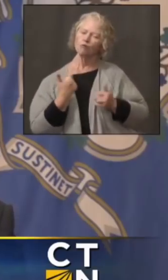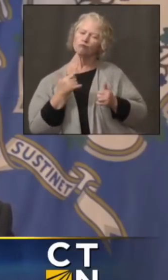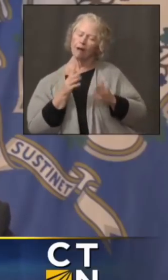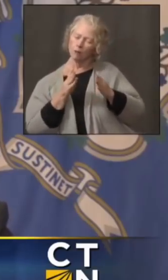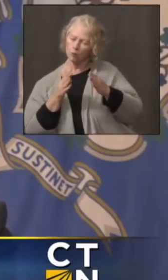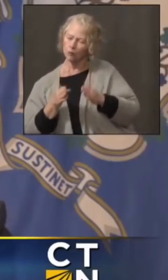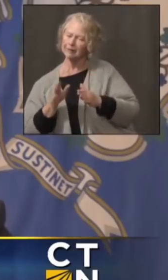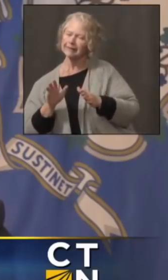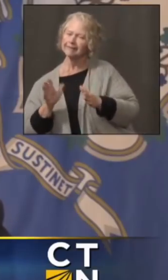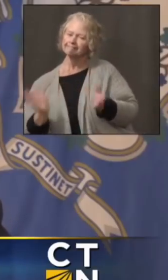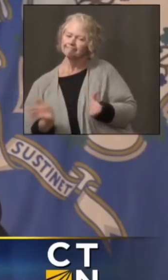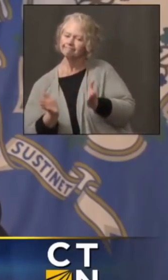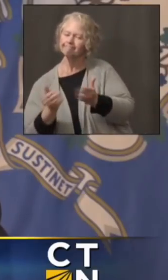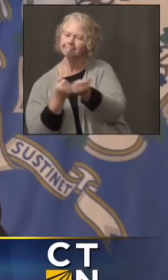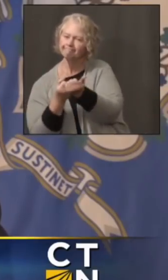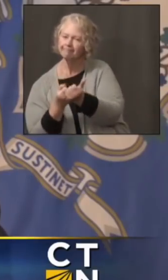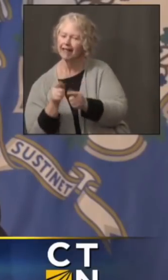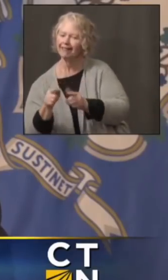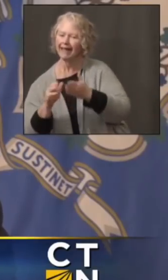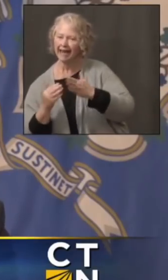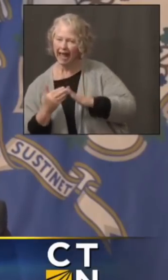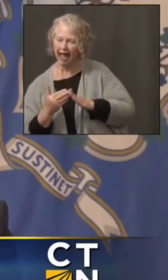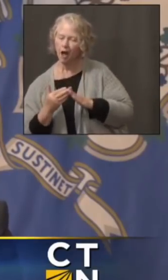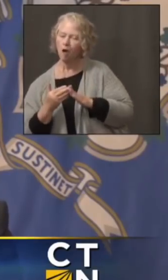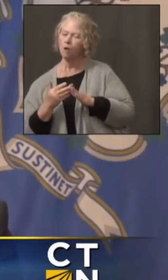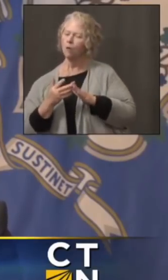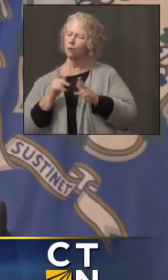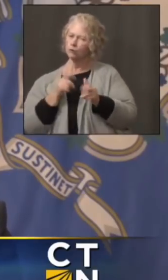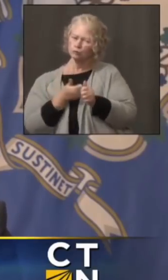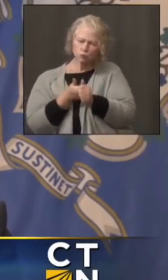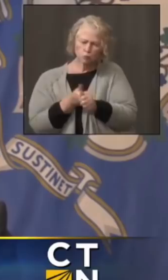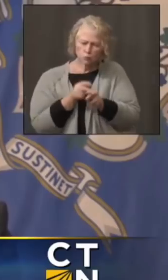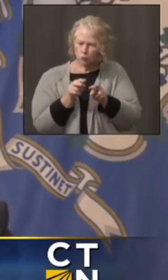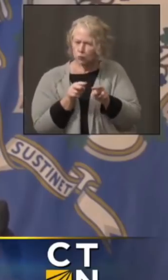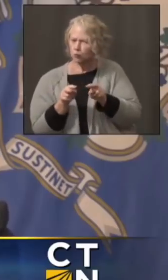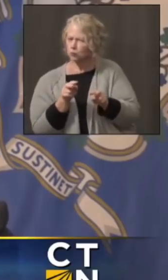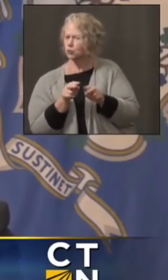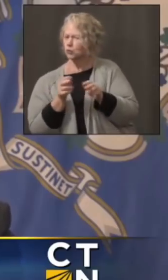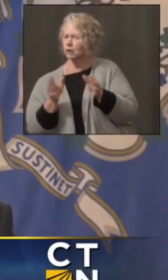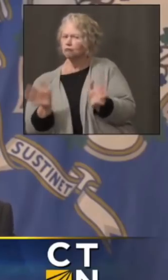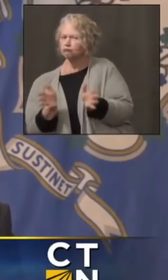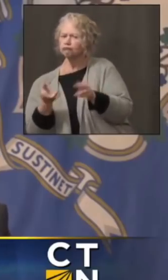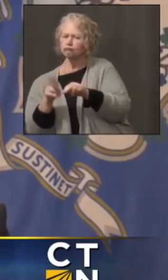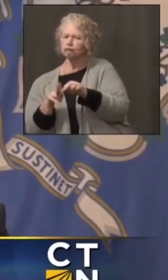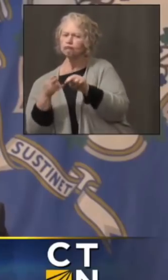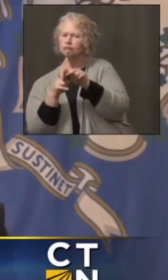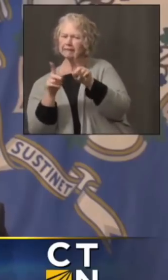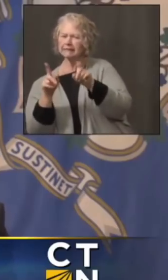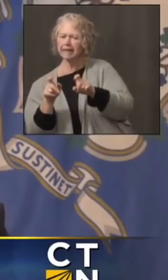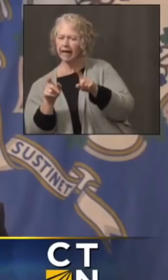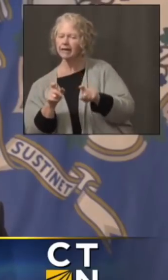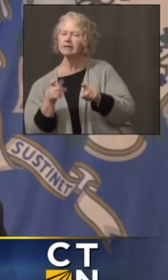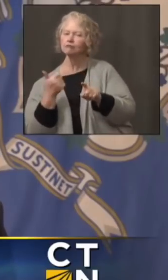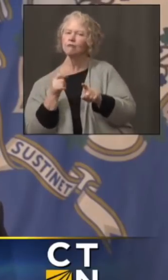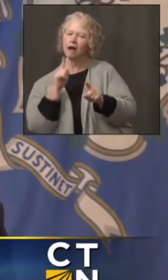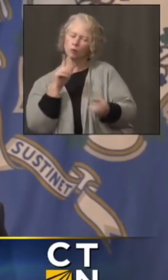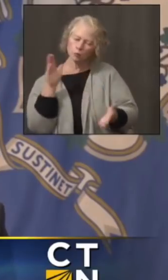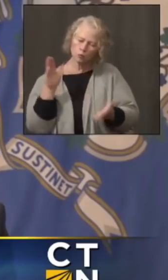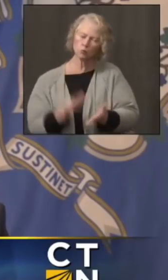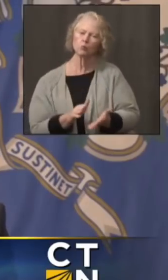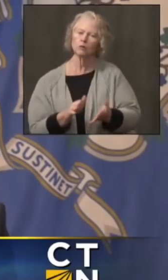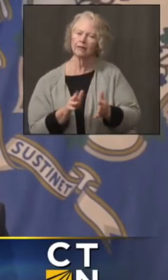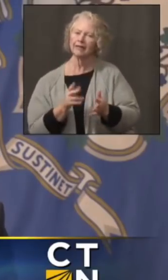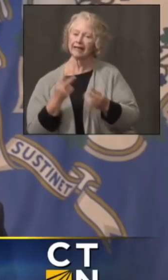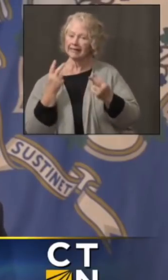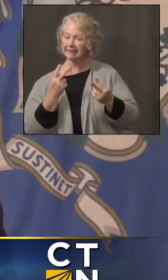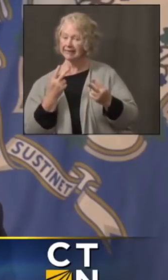and put in the track and trace and extend the testing and see what we can do to contain the fire and see